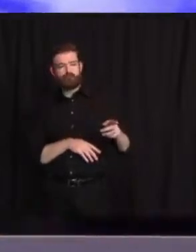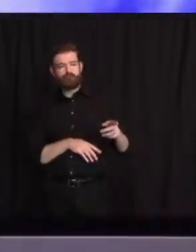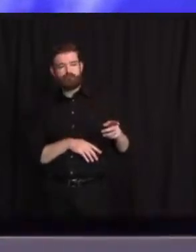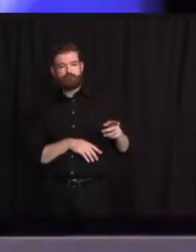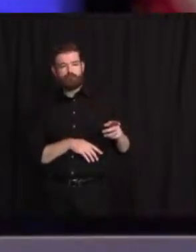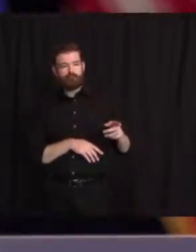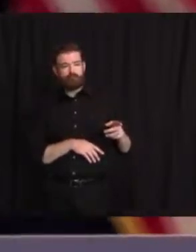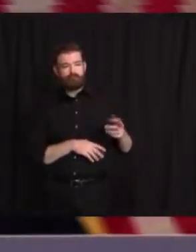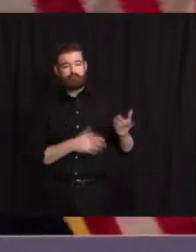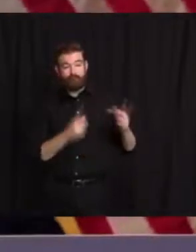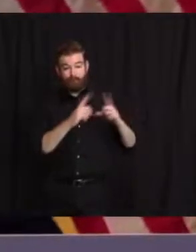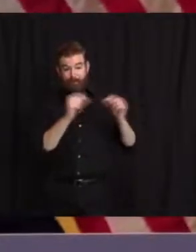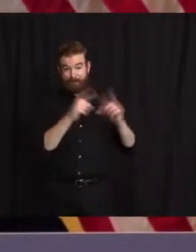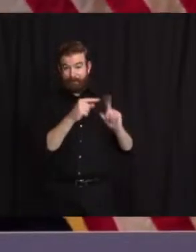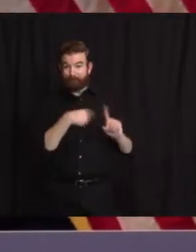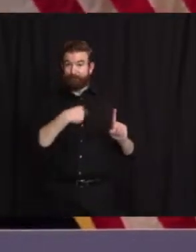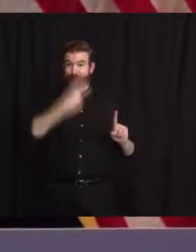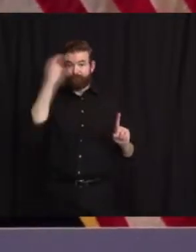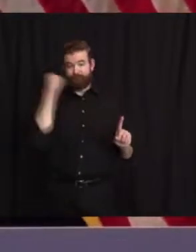go up back and then we'll come down.